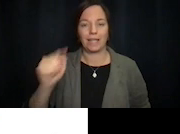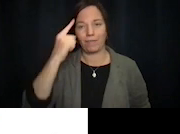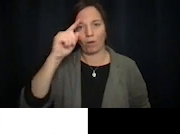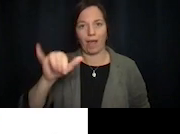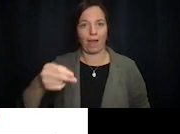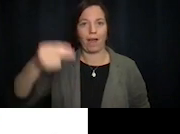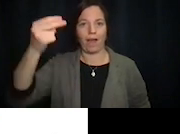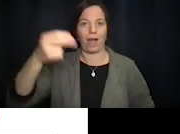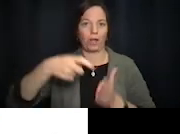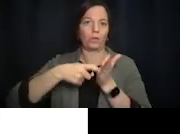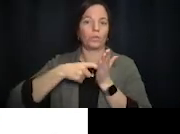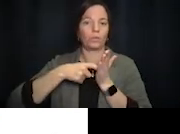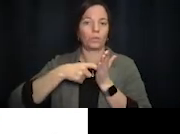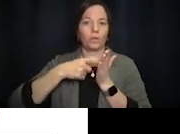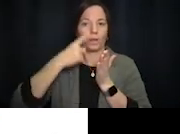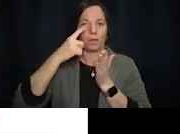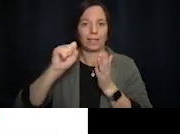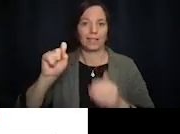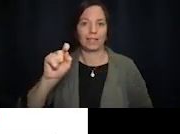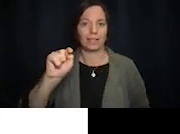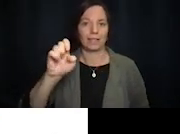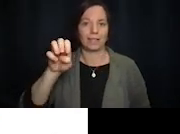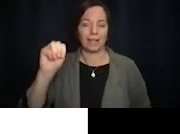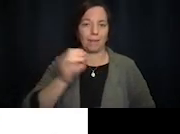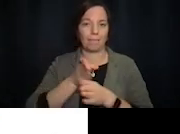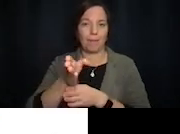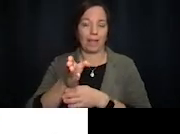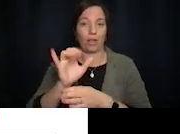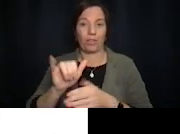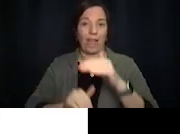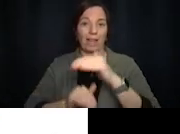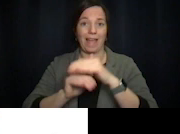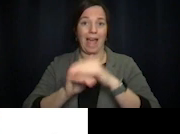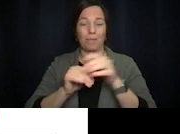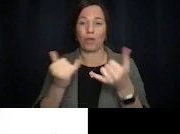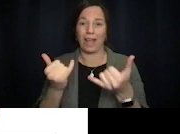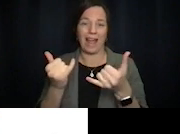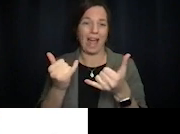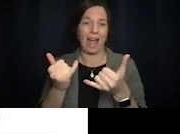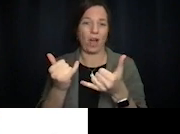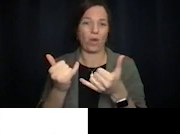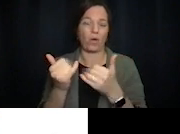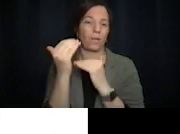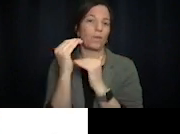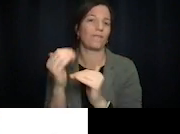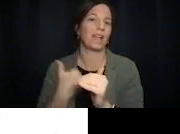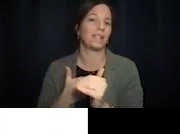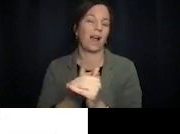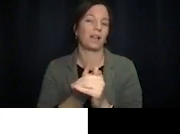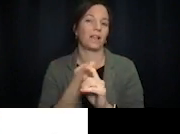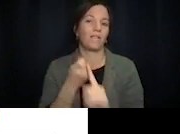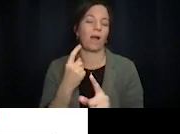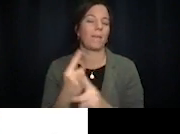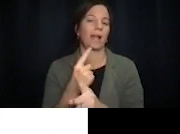unit STEM majors, that the cap currently prevents us from being able to